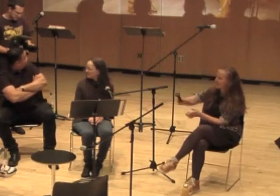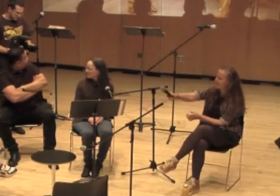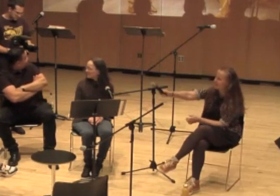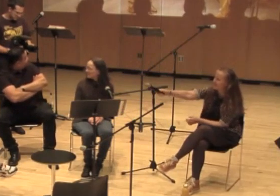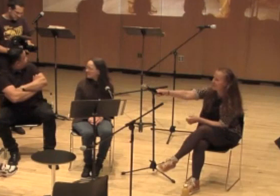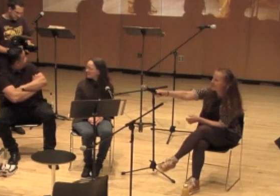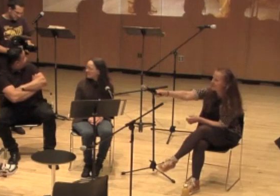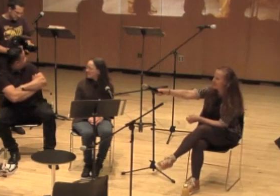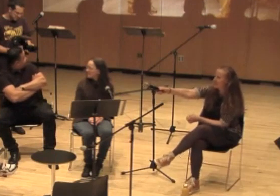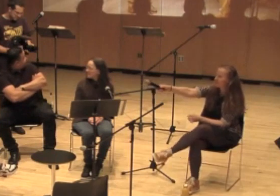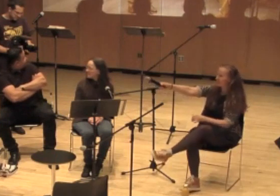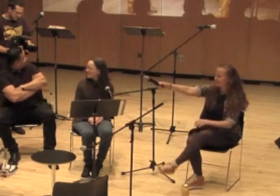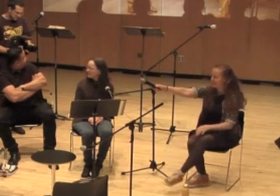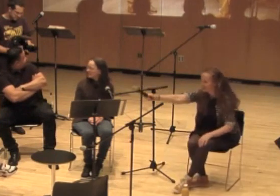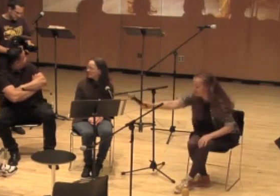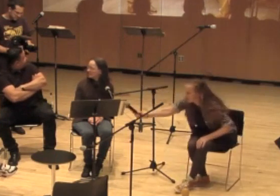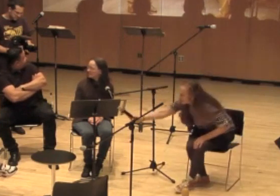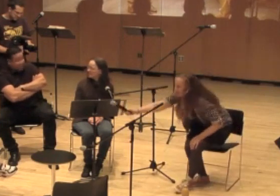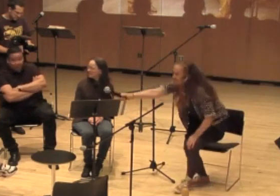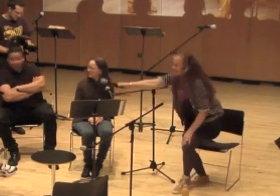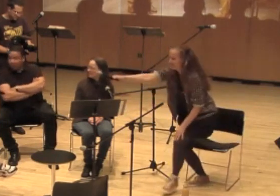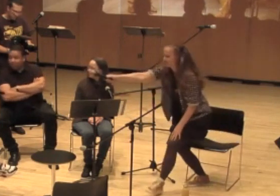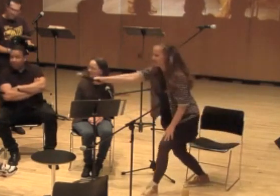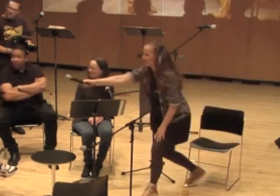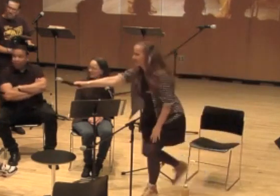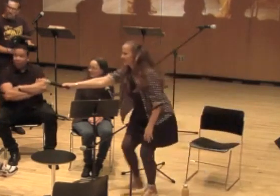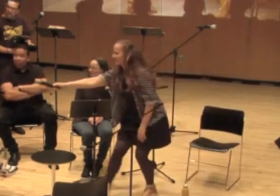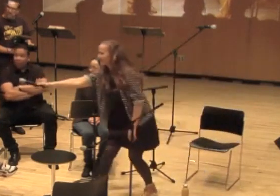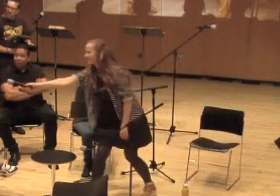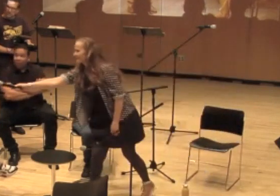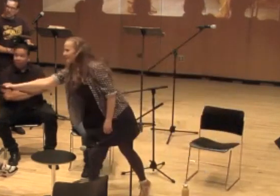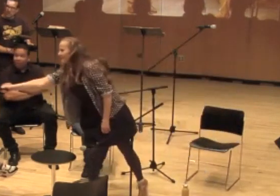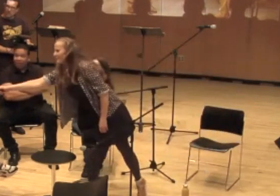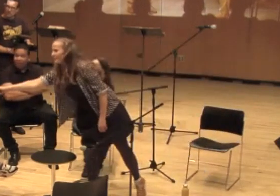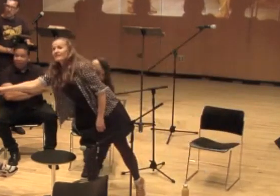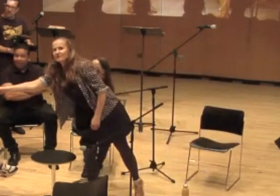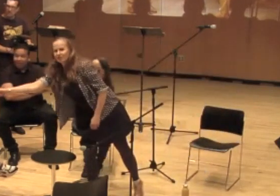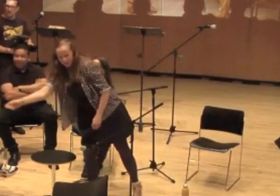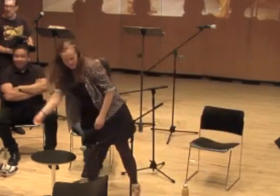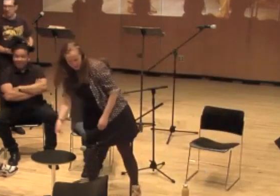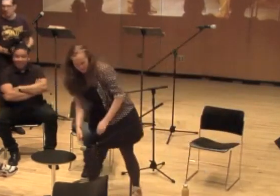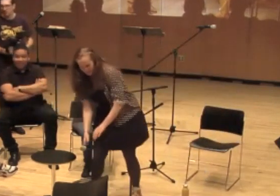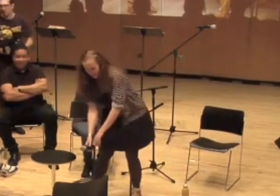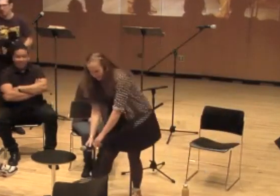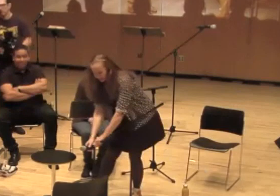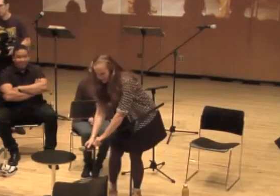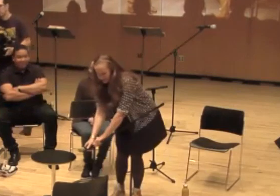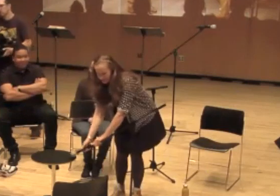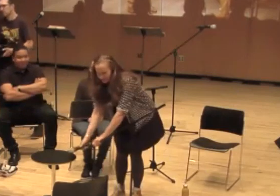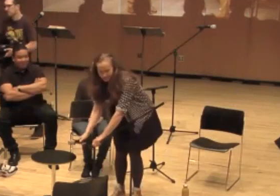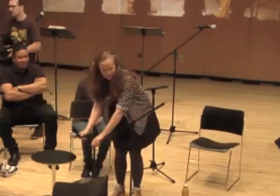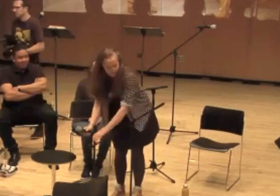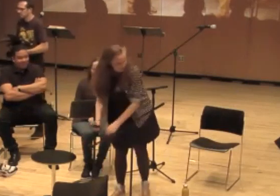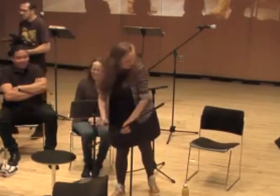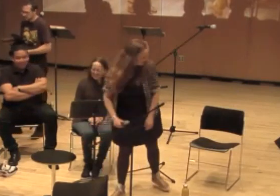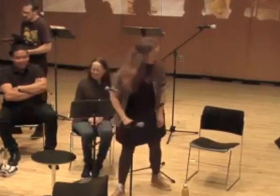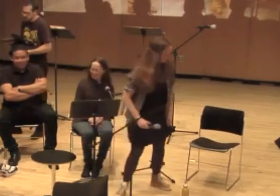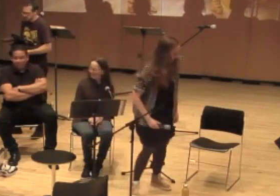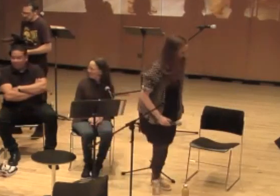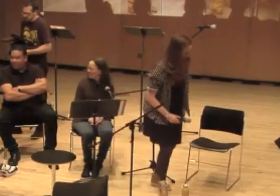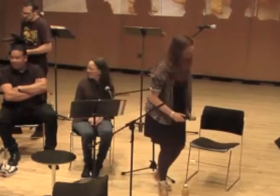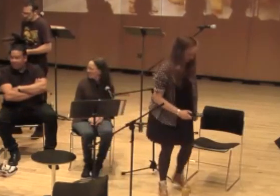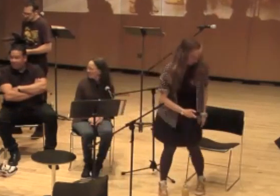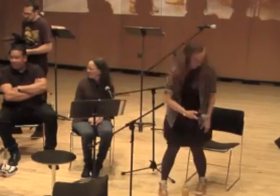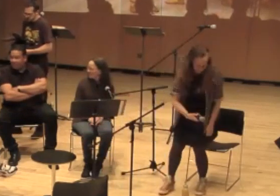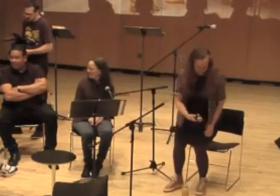just you should I usually don't need one yeah I got